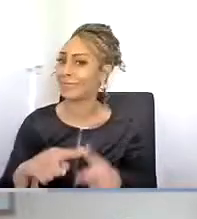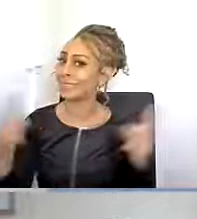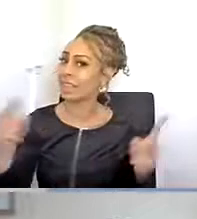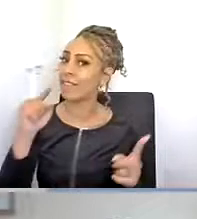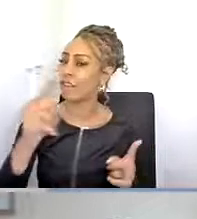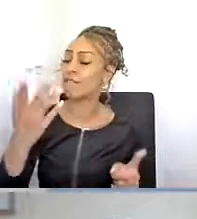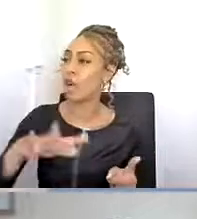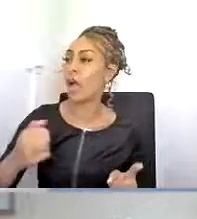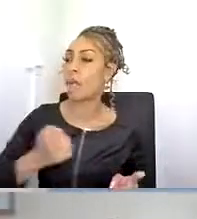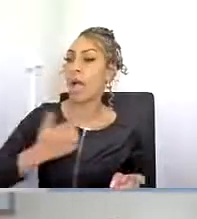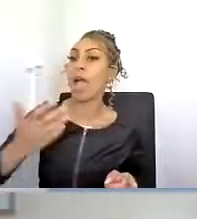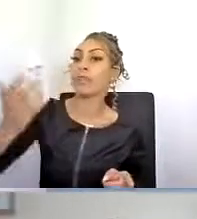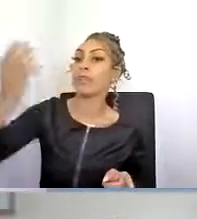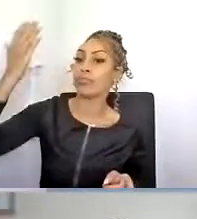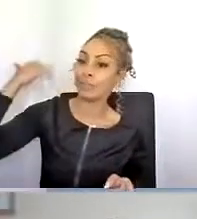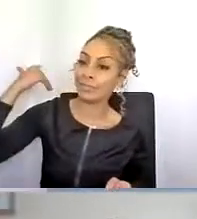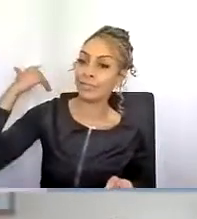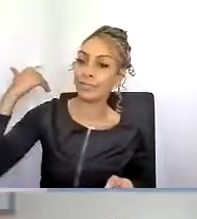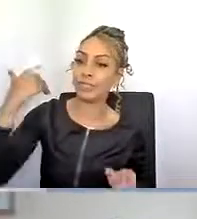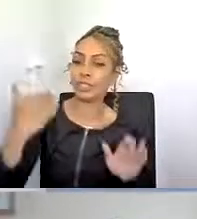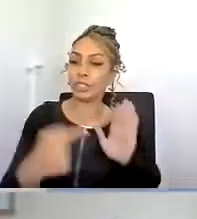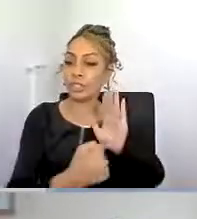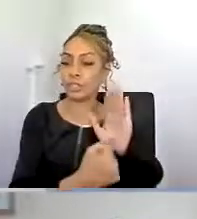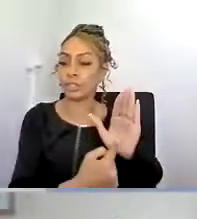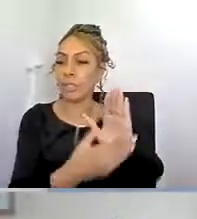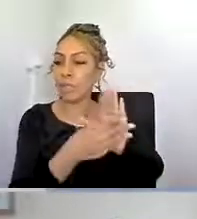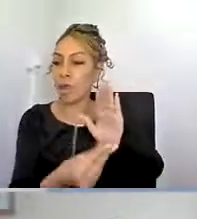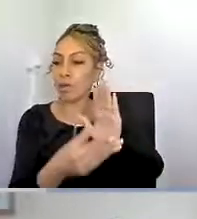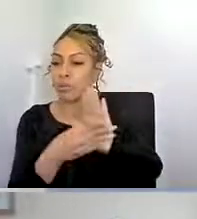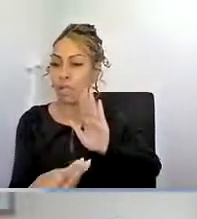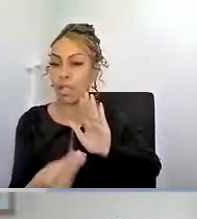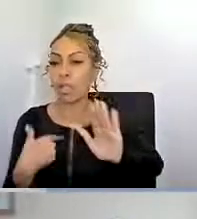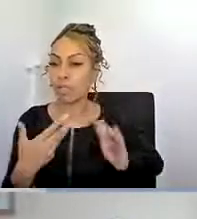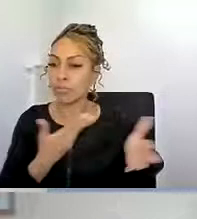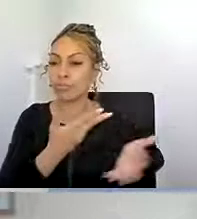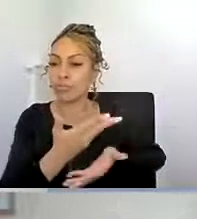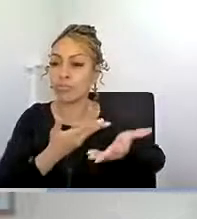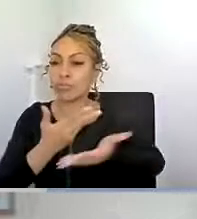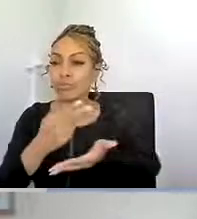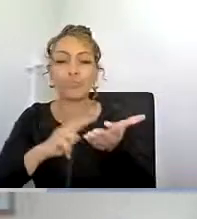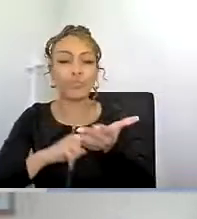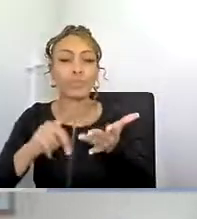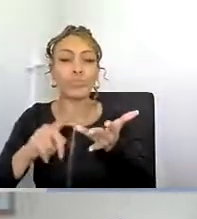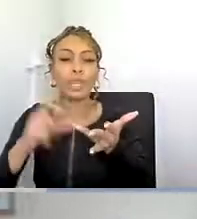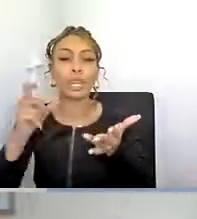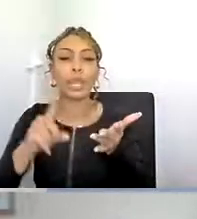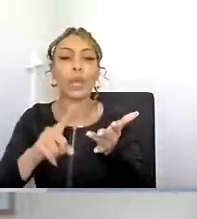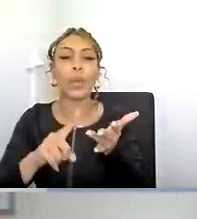worked on with the collection previously. And it was really in discussions with Nicola